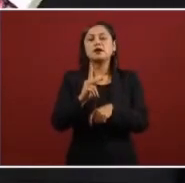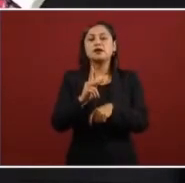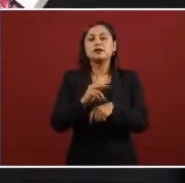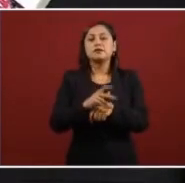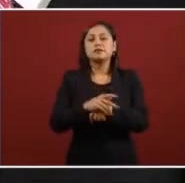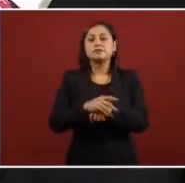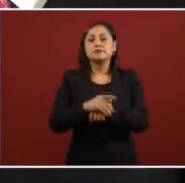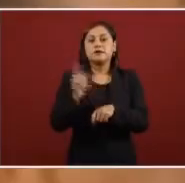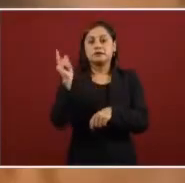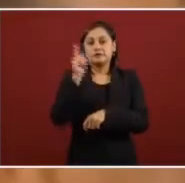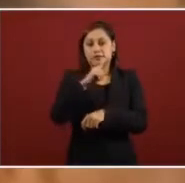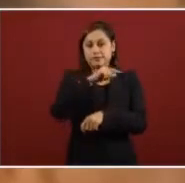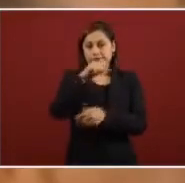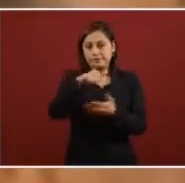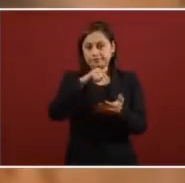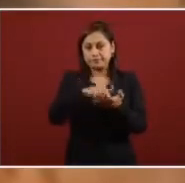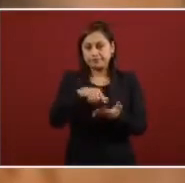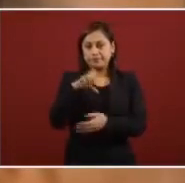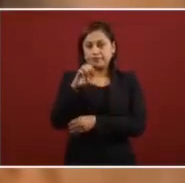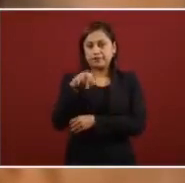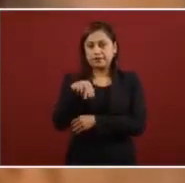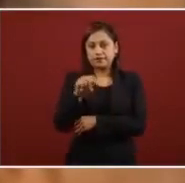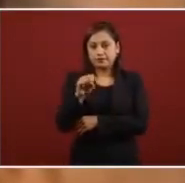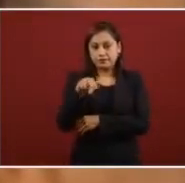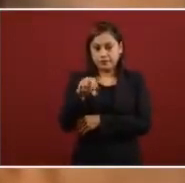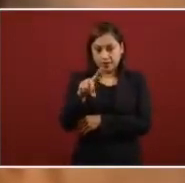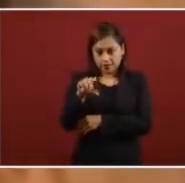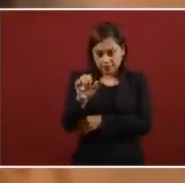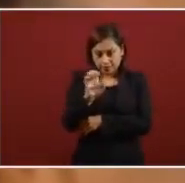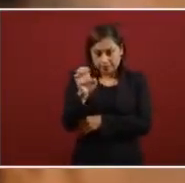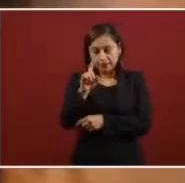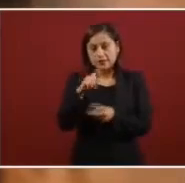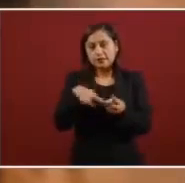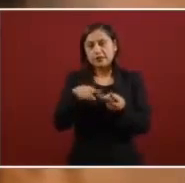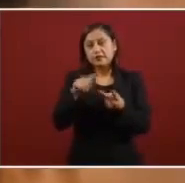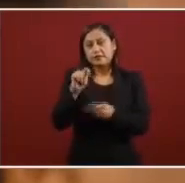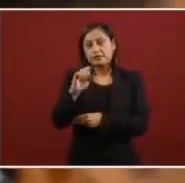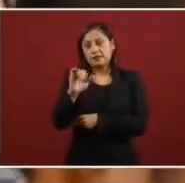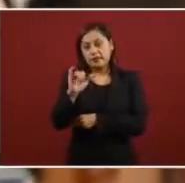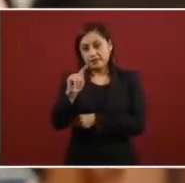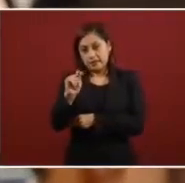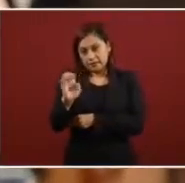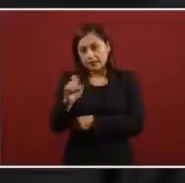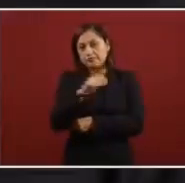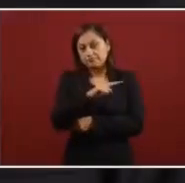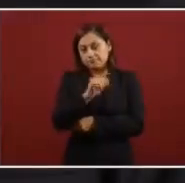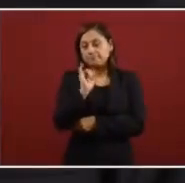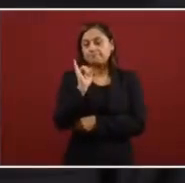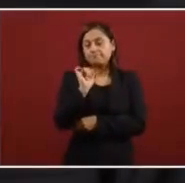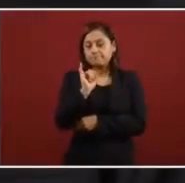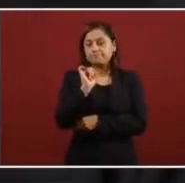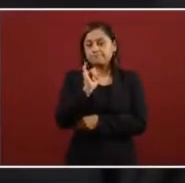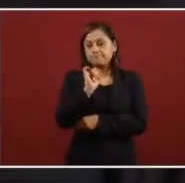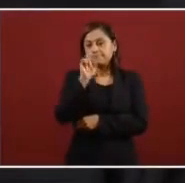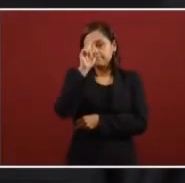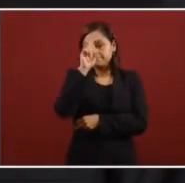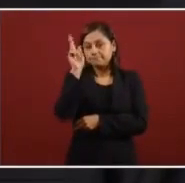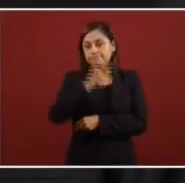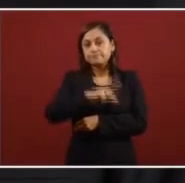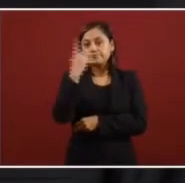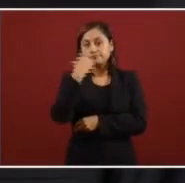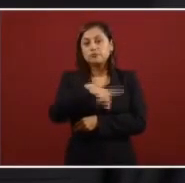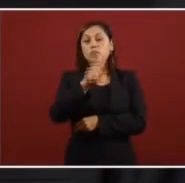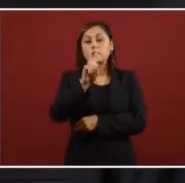And in Ensenada, and in that's where it was affected the most. And in effect, they did